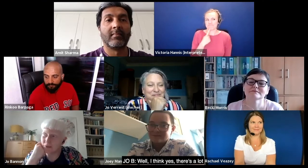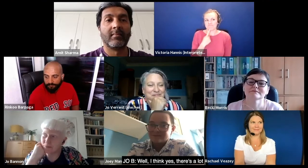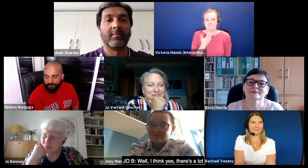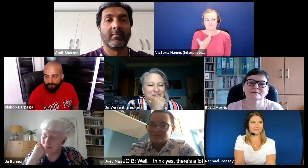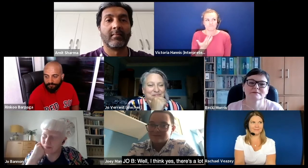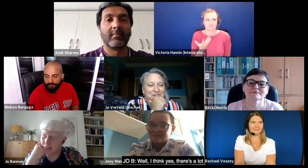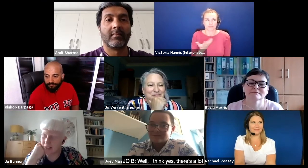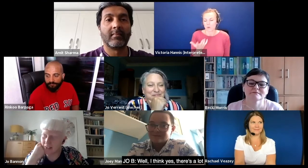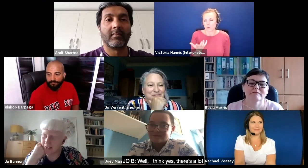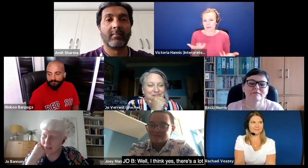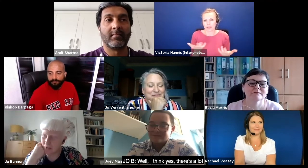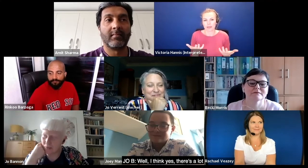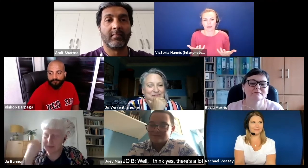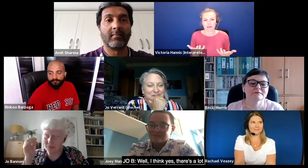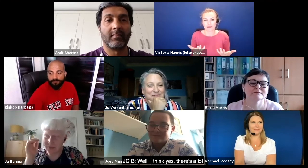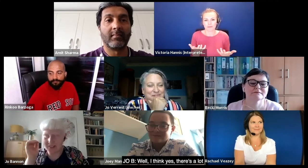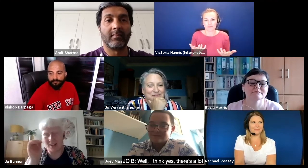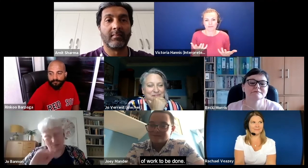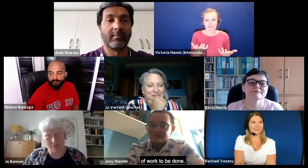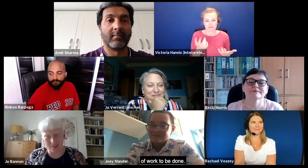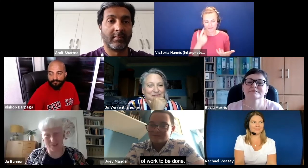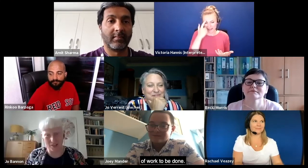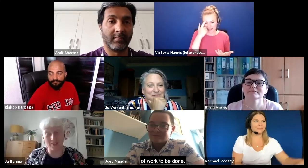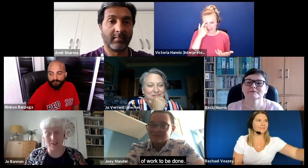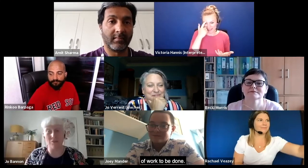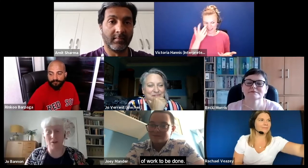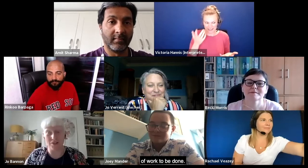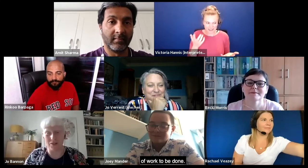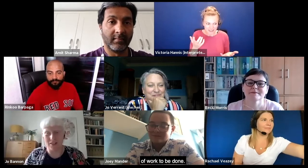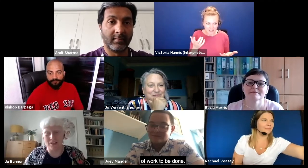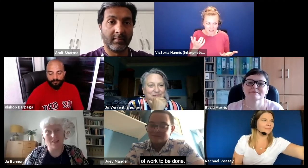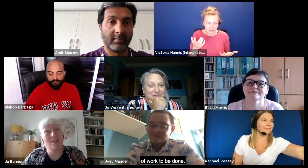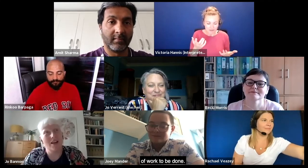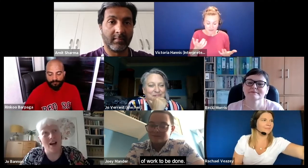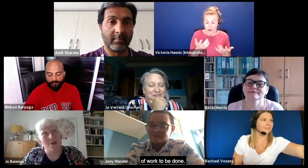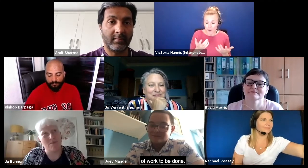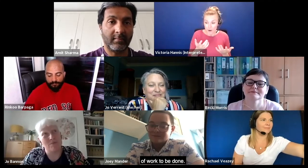Well, I think, yeah, there's a lot of work to be done.